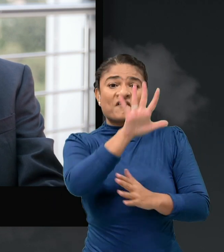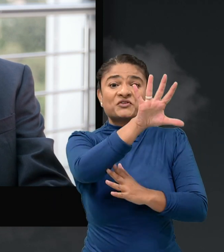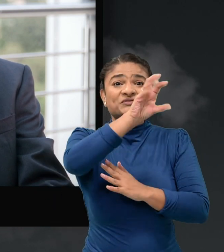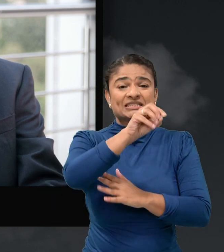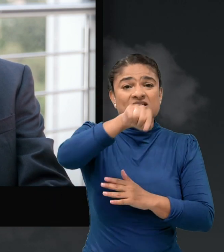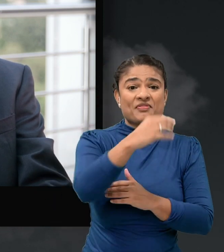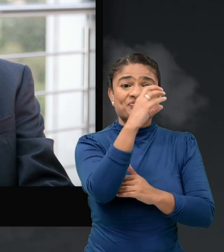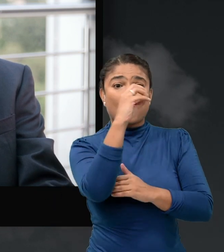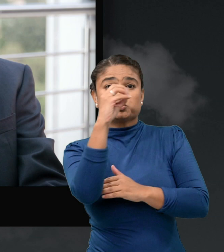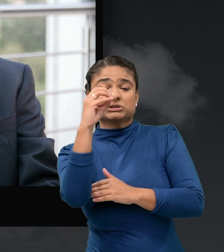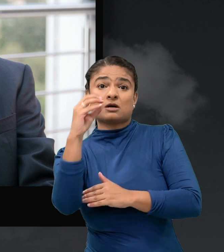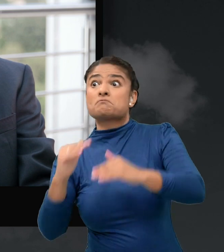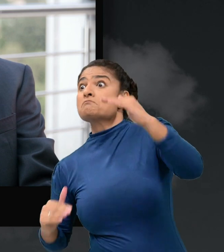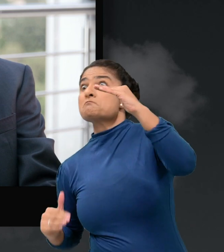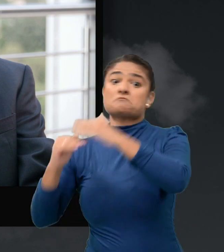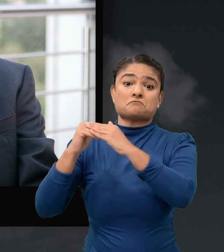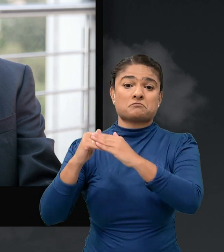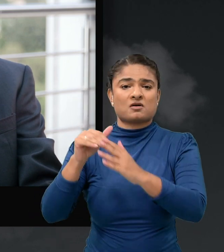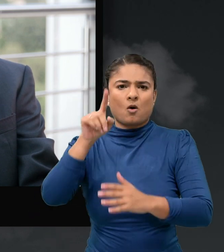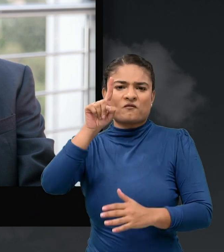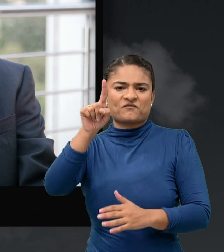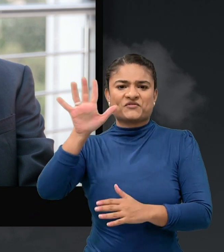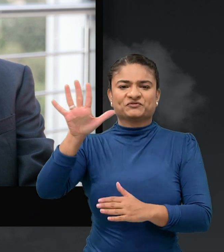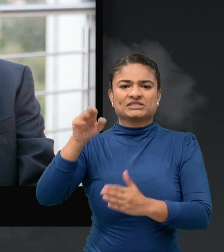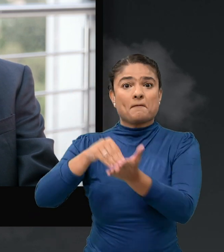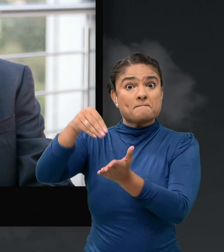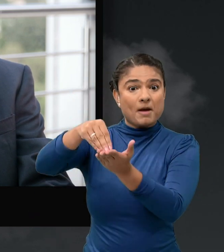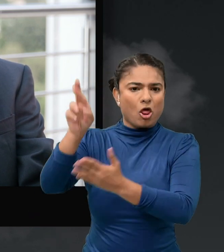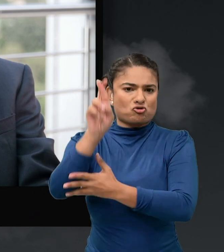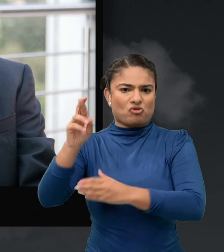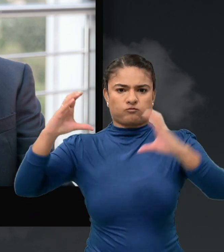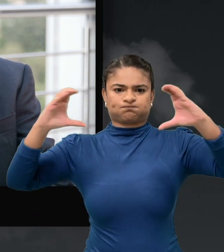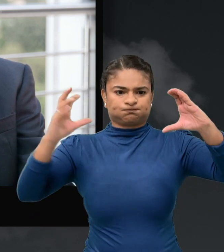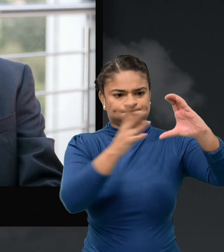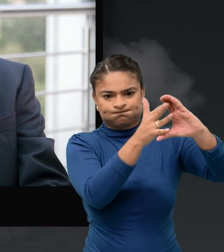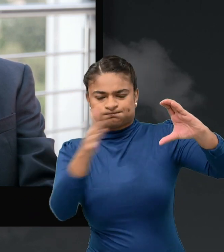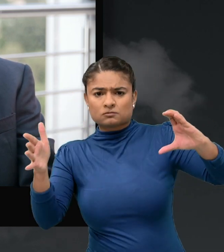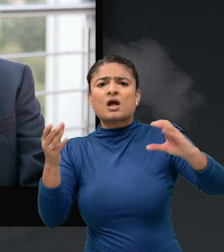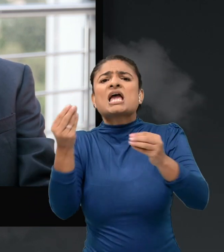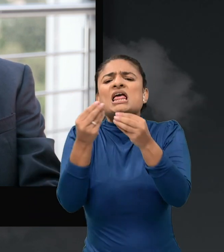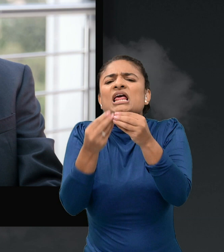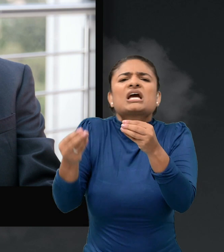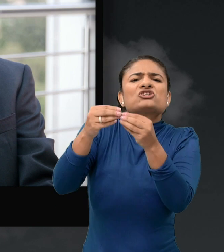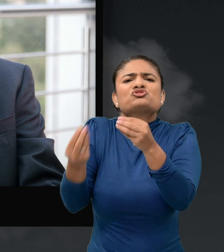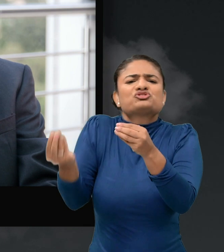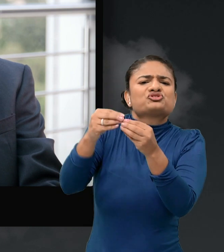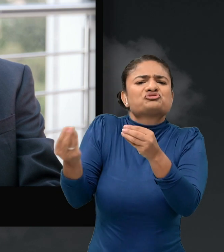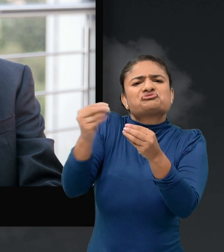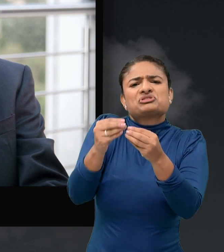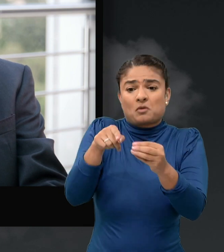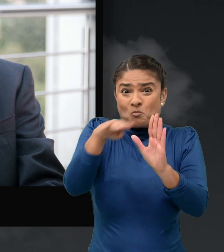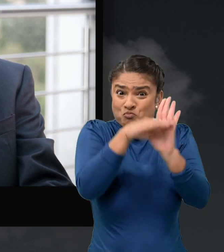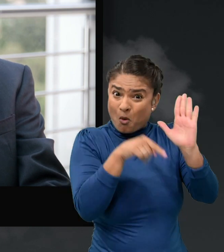being 50,000 rand and the maximum being 15 million rand. And the interest rate that we